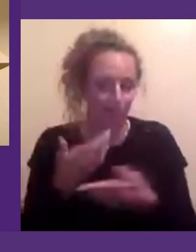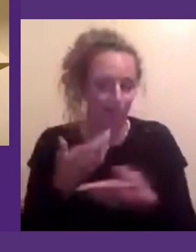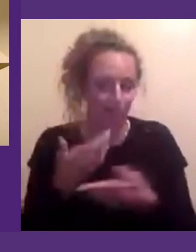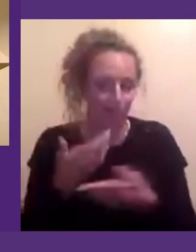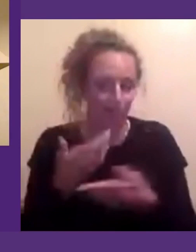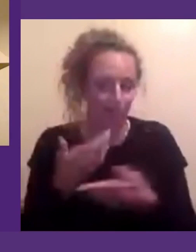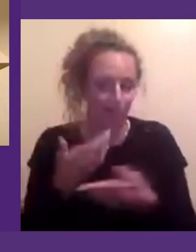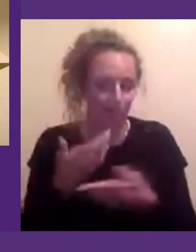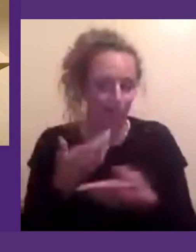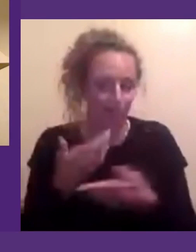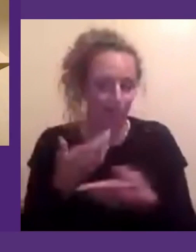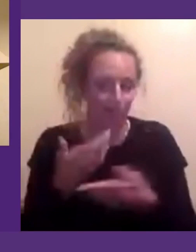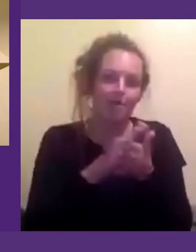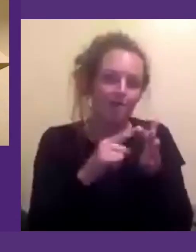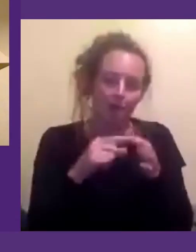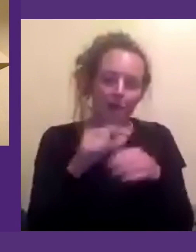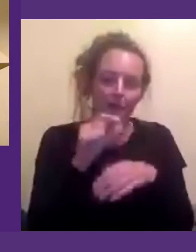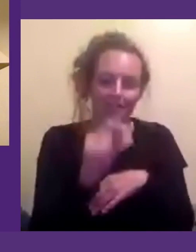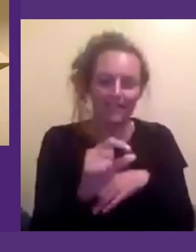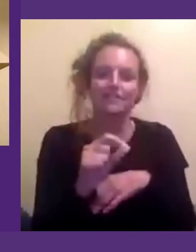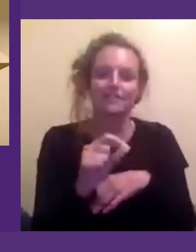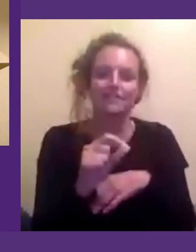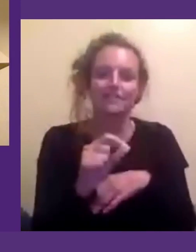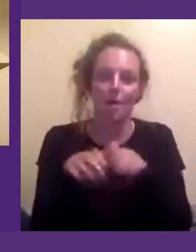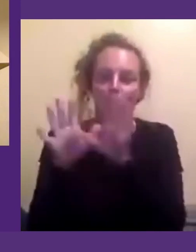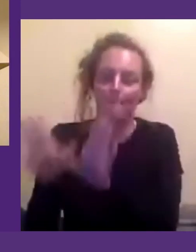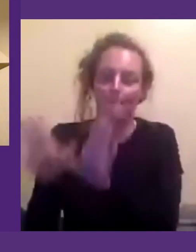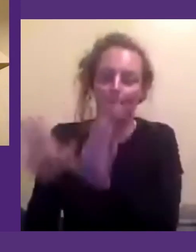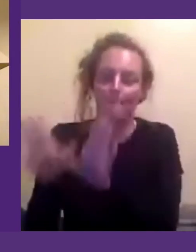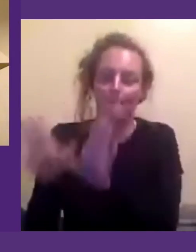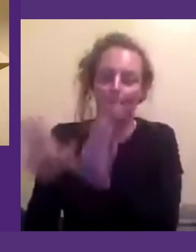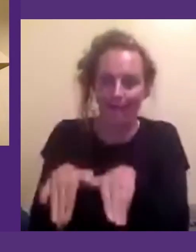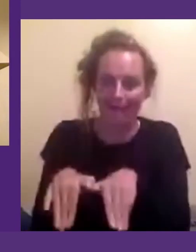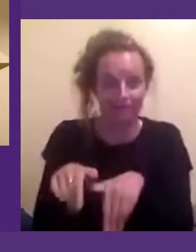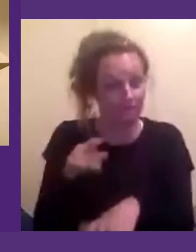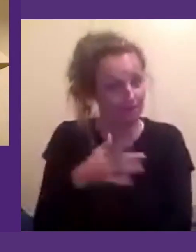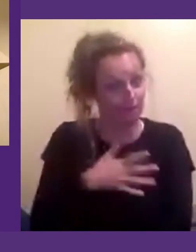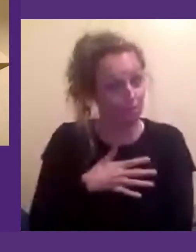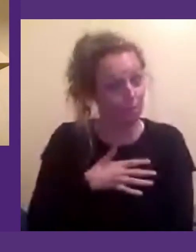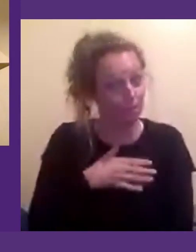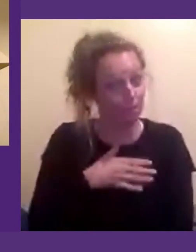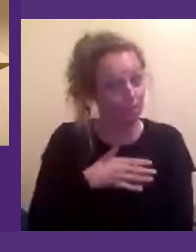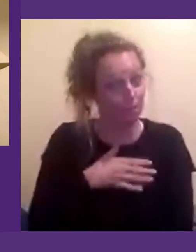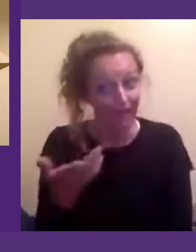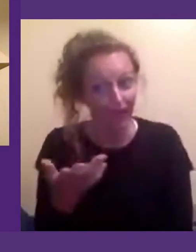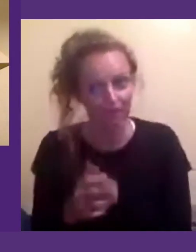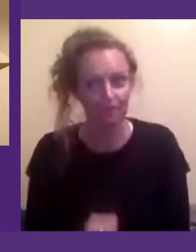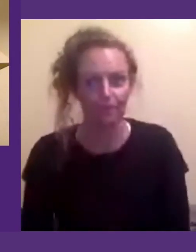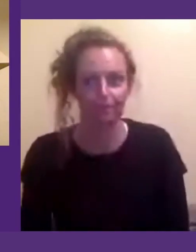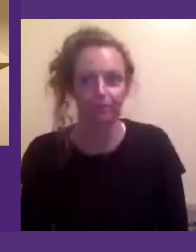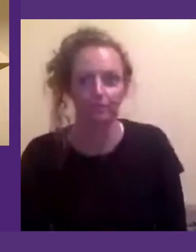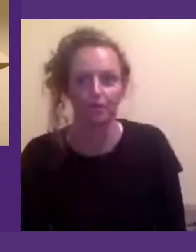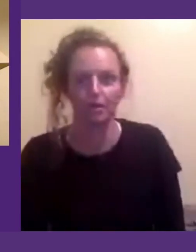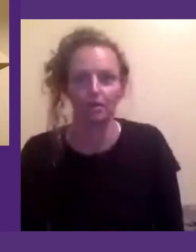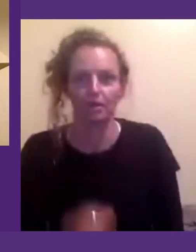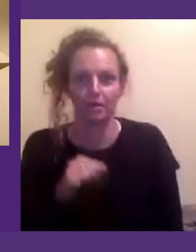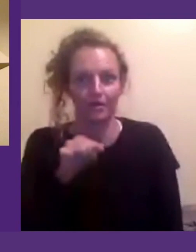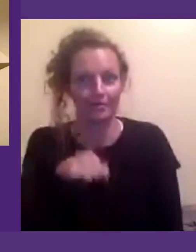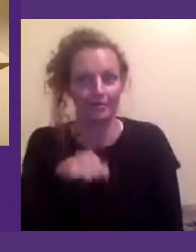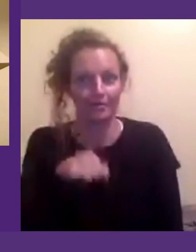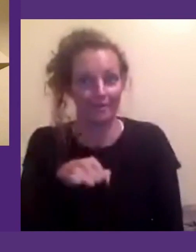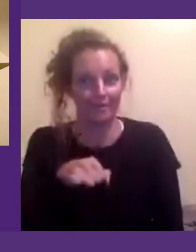a child, these cartoons are very magical. They transport you into a different